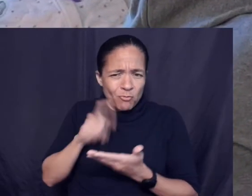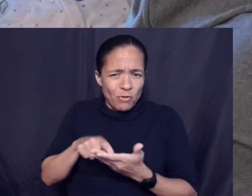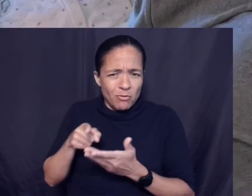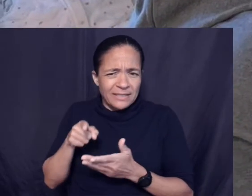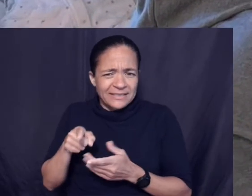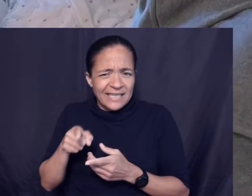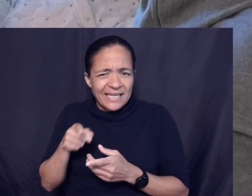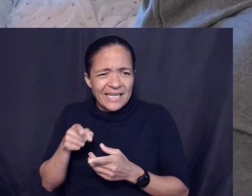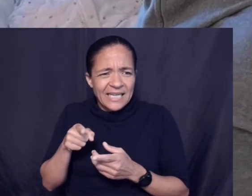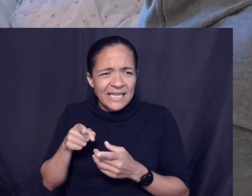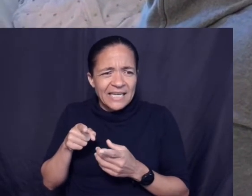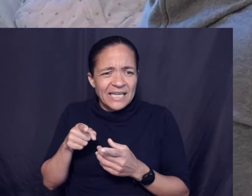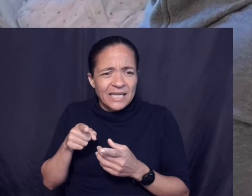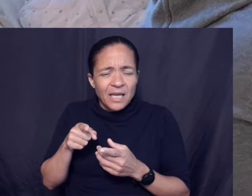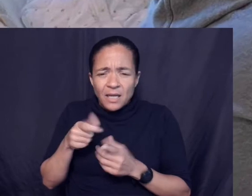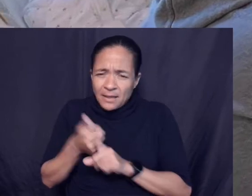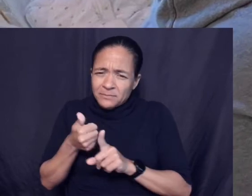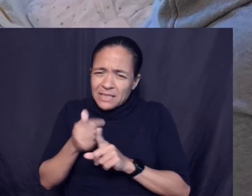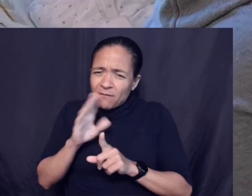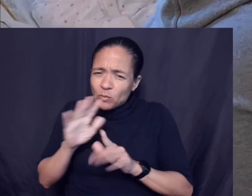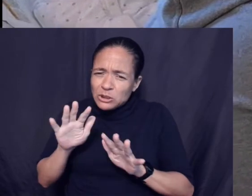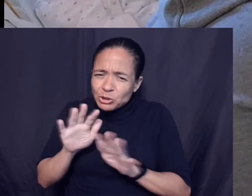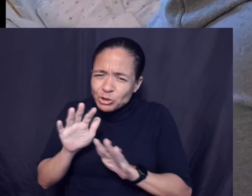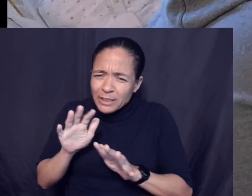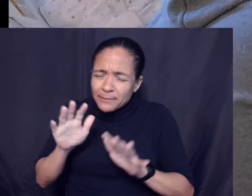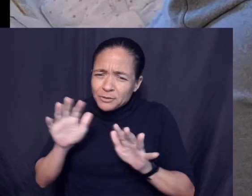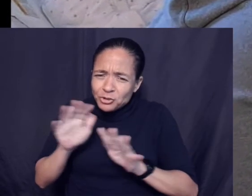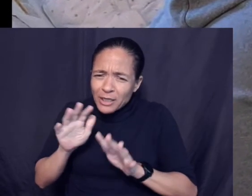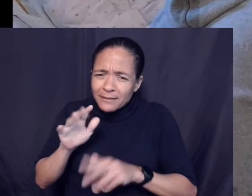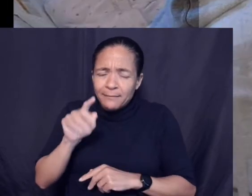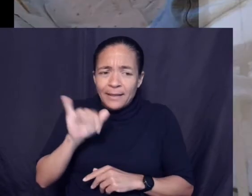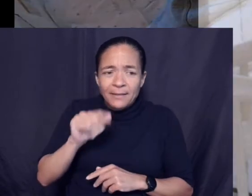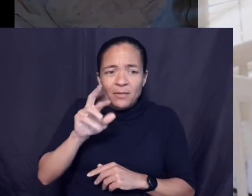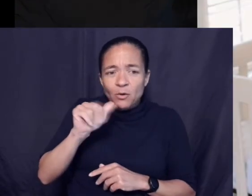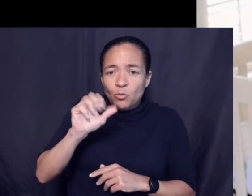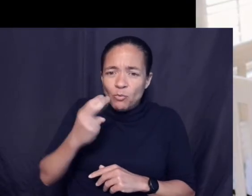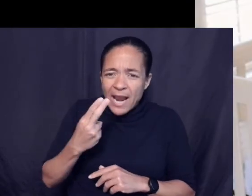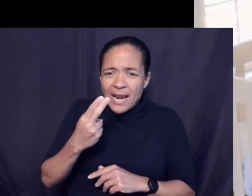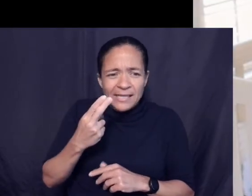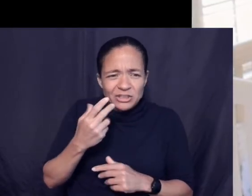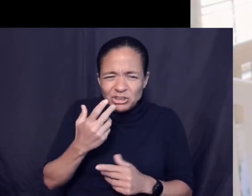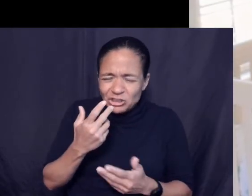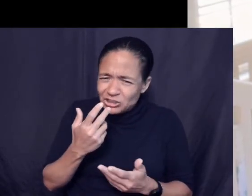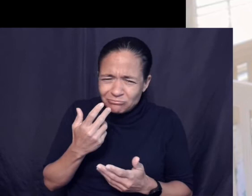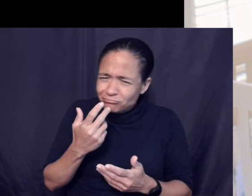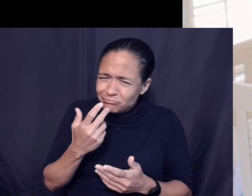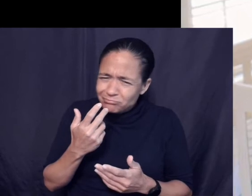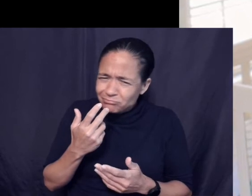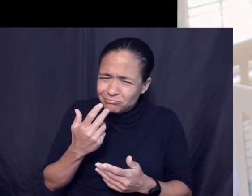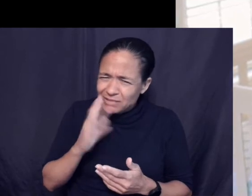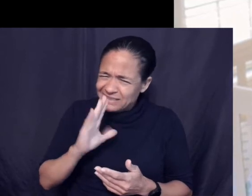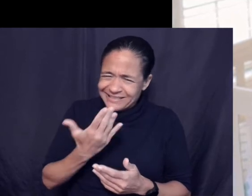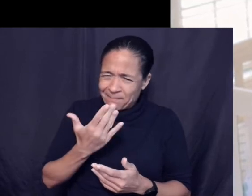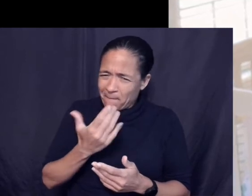noticed that he was just very tremulous, very shaky. The The rash was unusual because his sister didn't